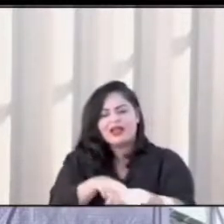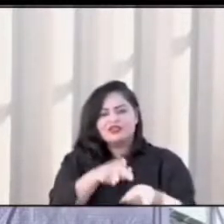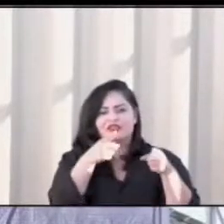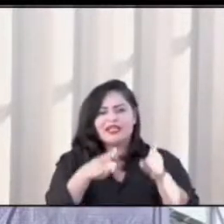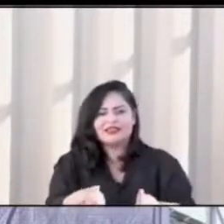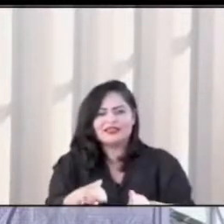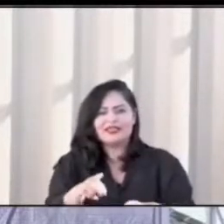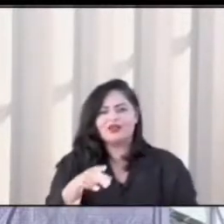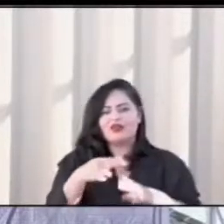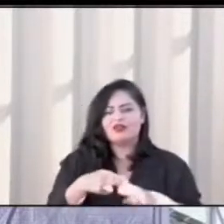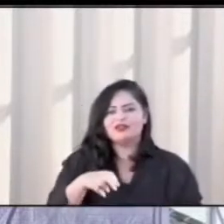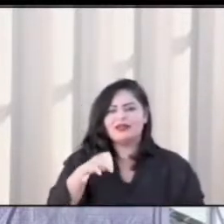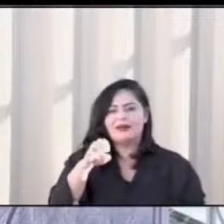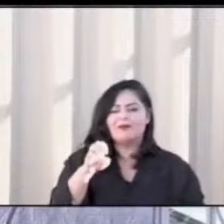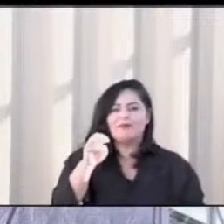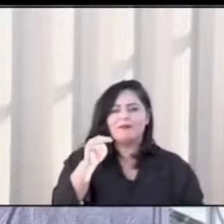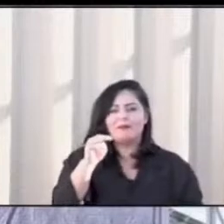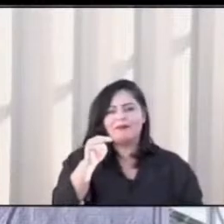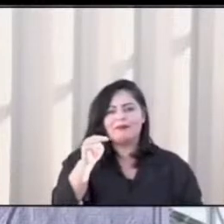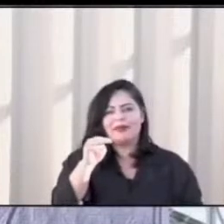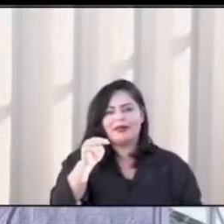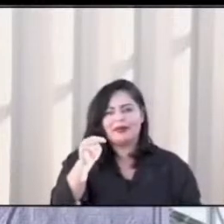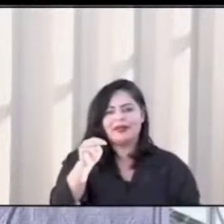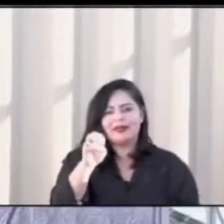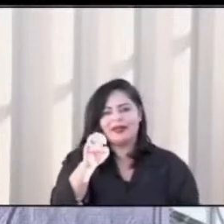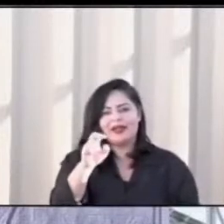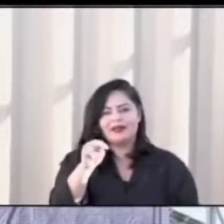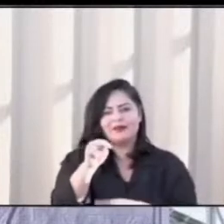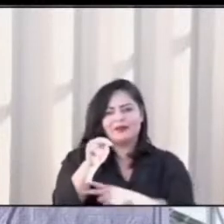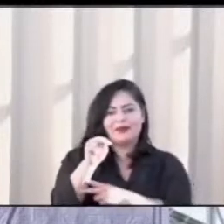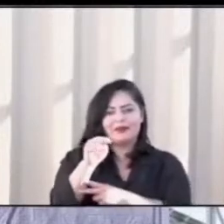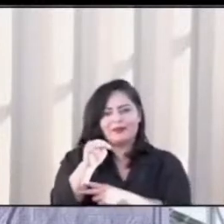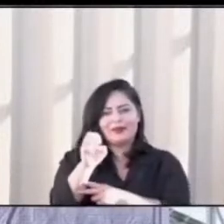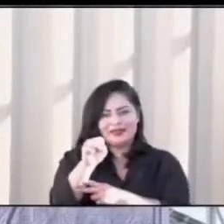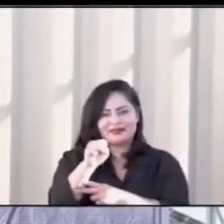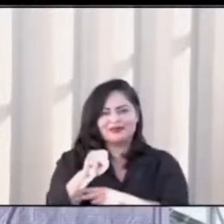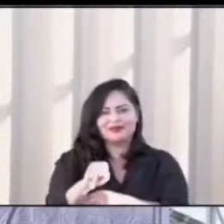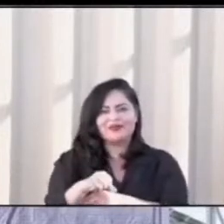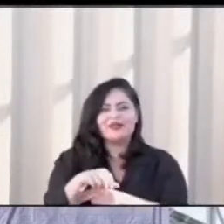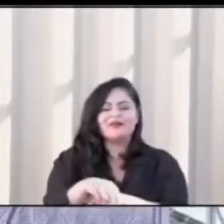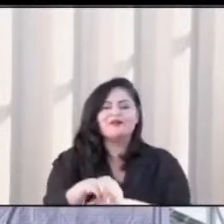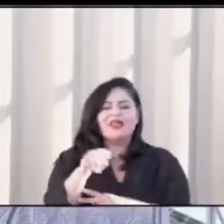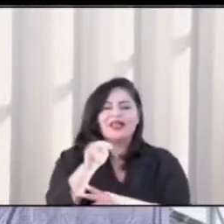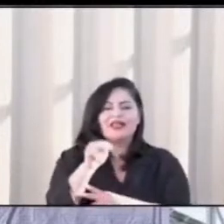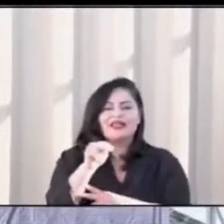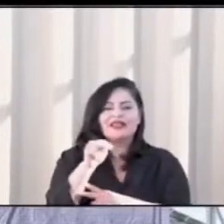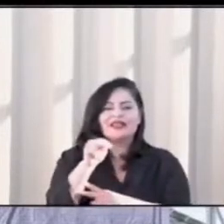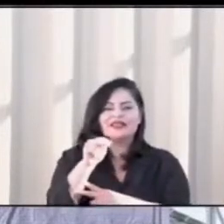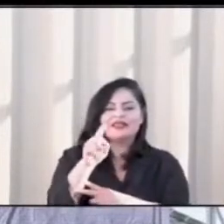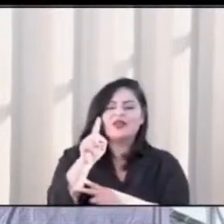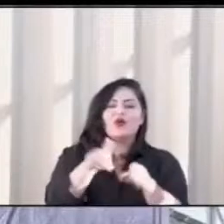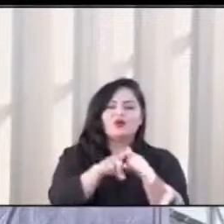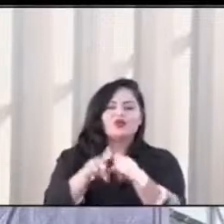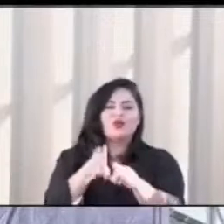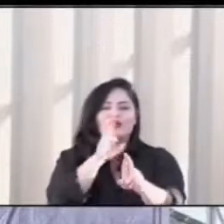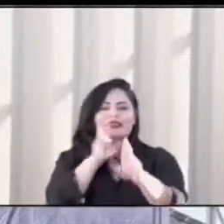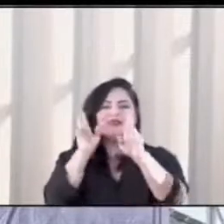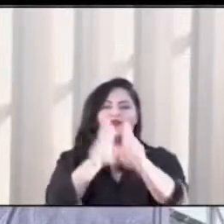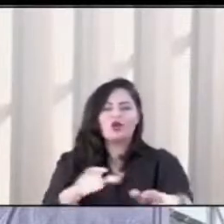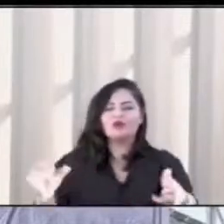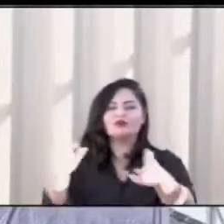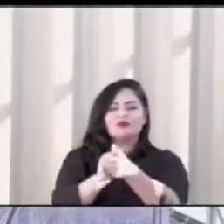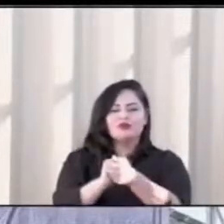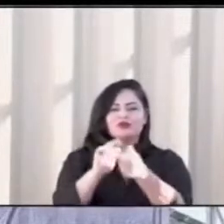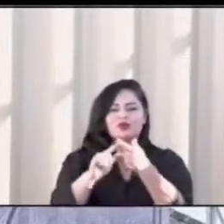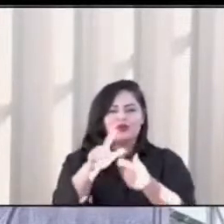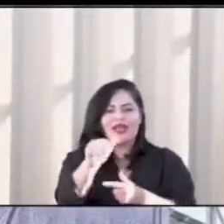System, or NIMS, and is managed by the city's Emergency Management Department, EMD, which plans for and responds alongside the